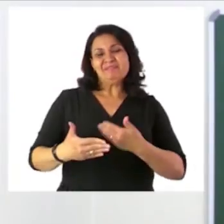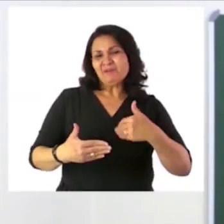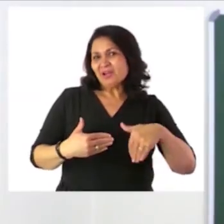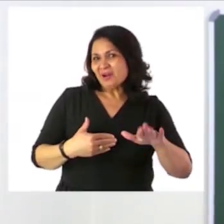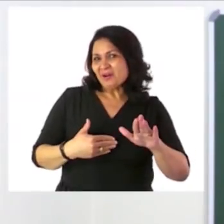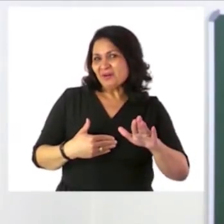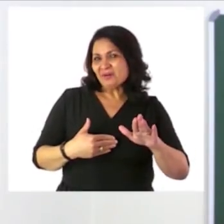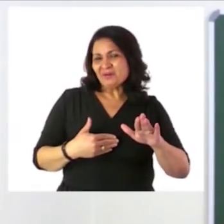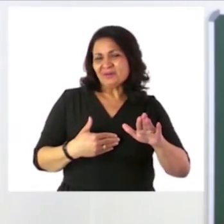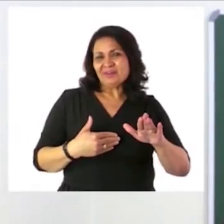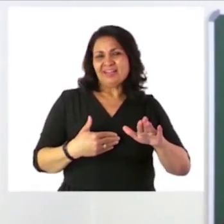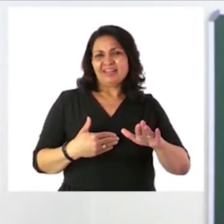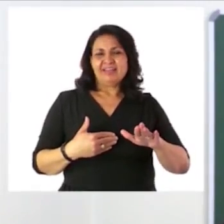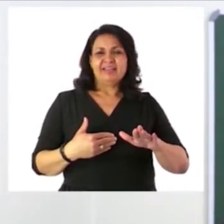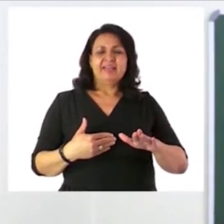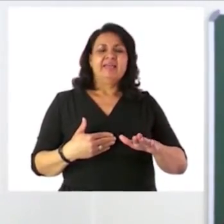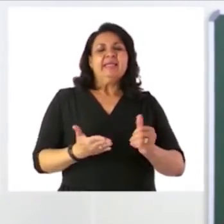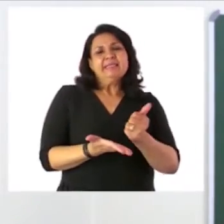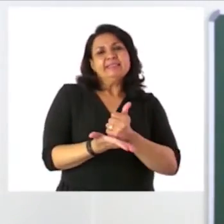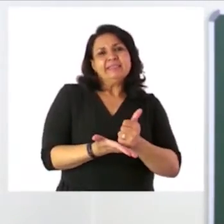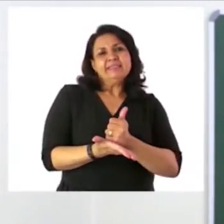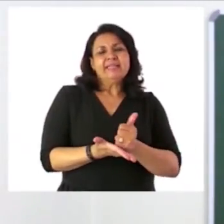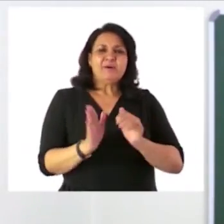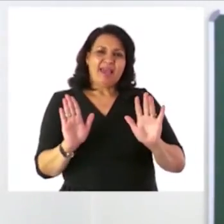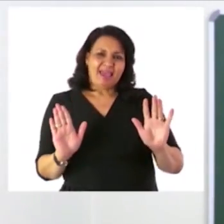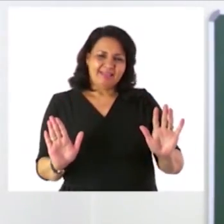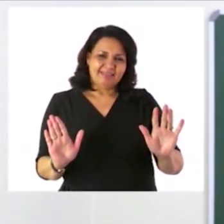let's sanitize our hands